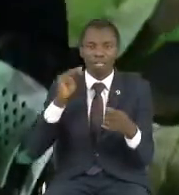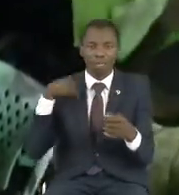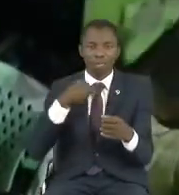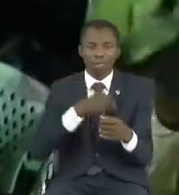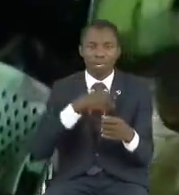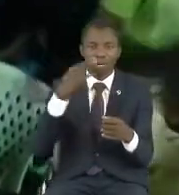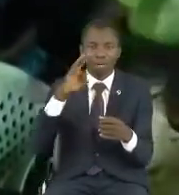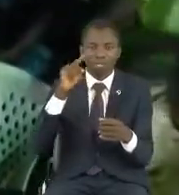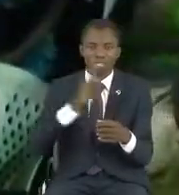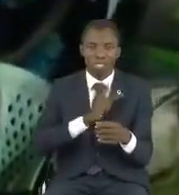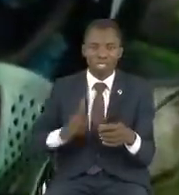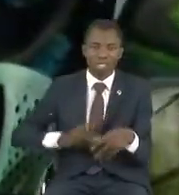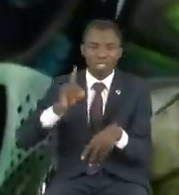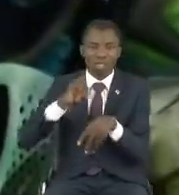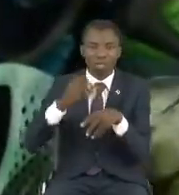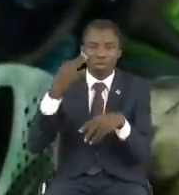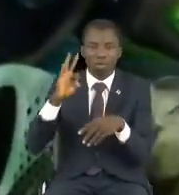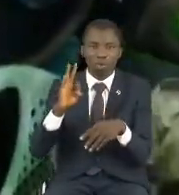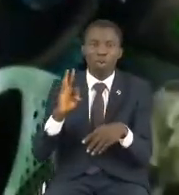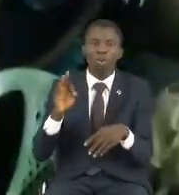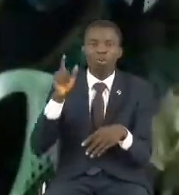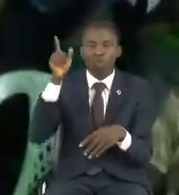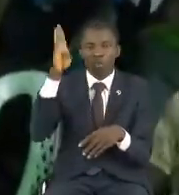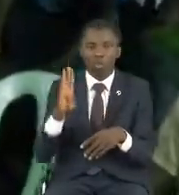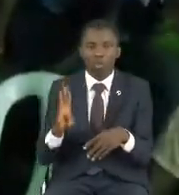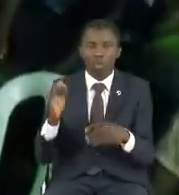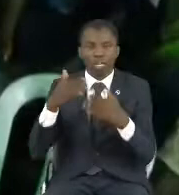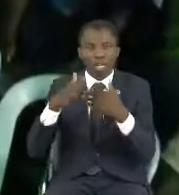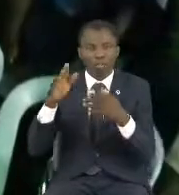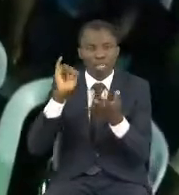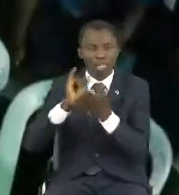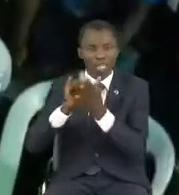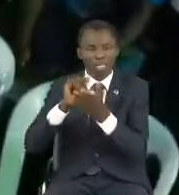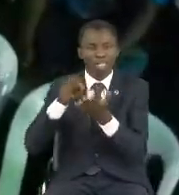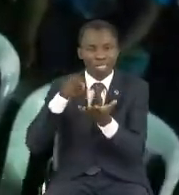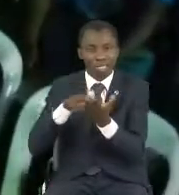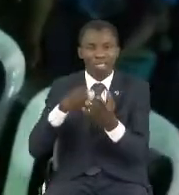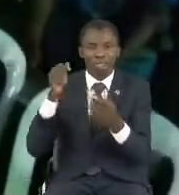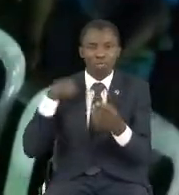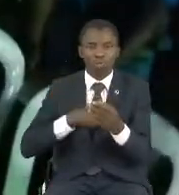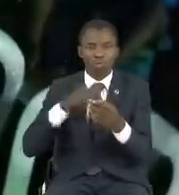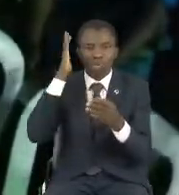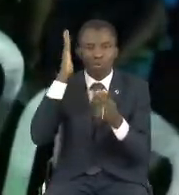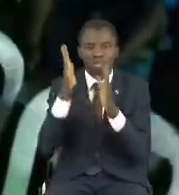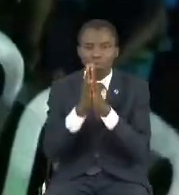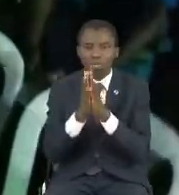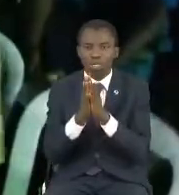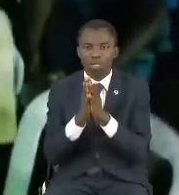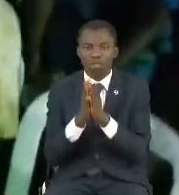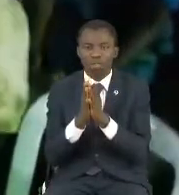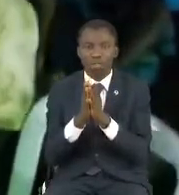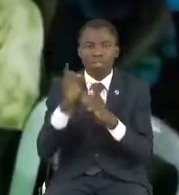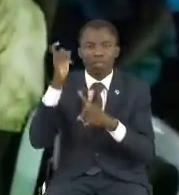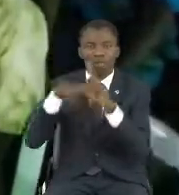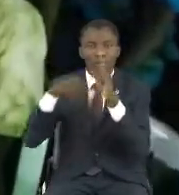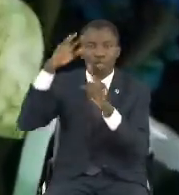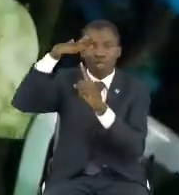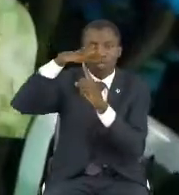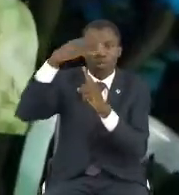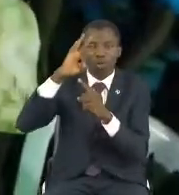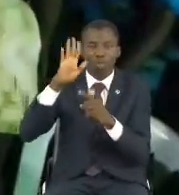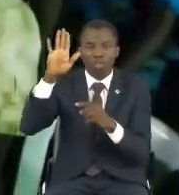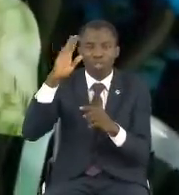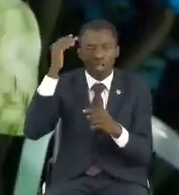after this, we're not going to pray after we finish this. And from the top of your head to the tip of your